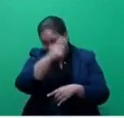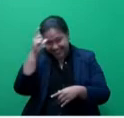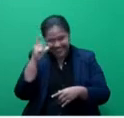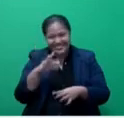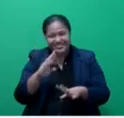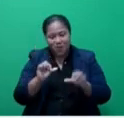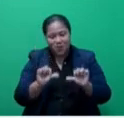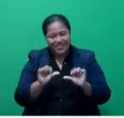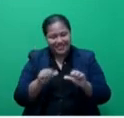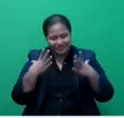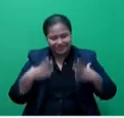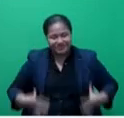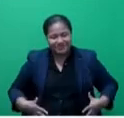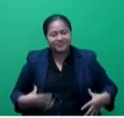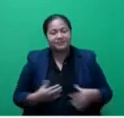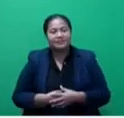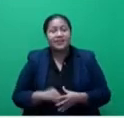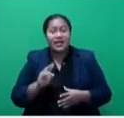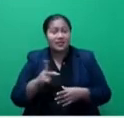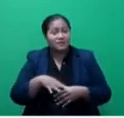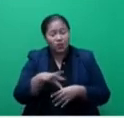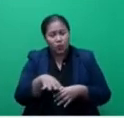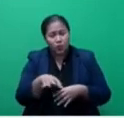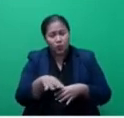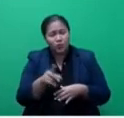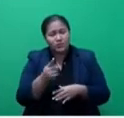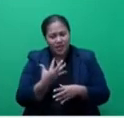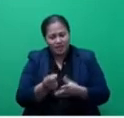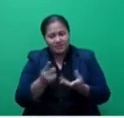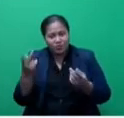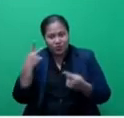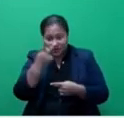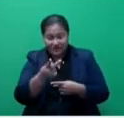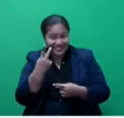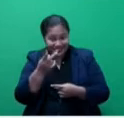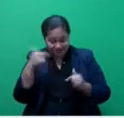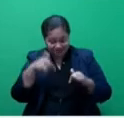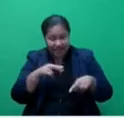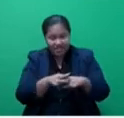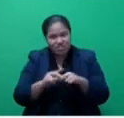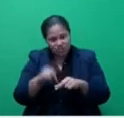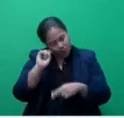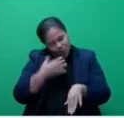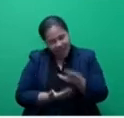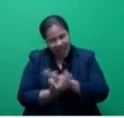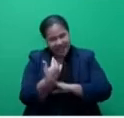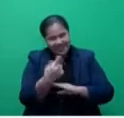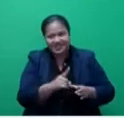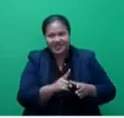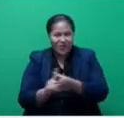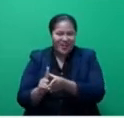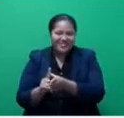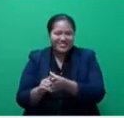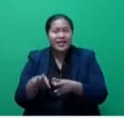work. Ensure that those who plan to be repatriated or visit Fiji undertake testing. We continue to receive